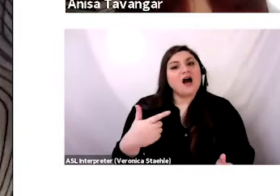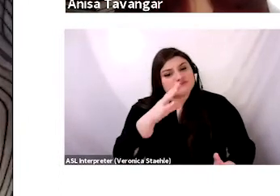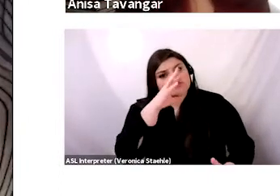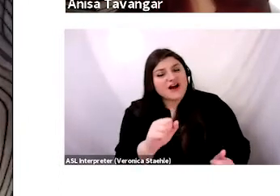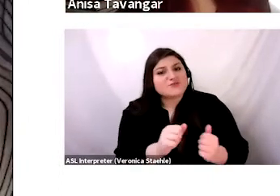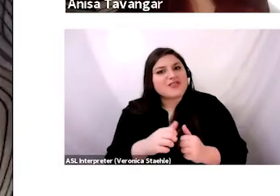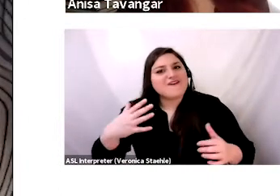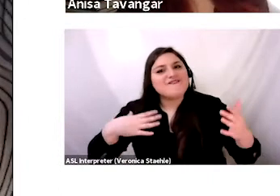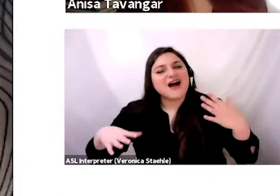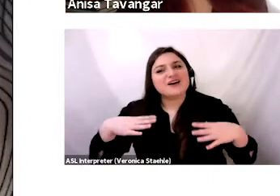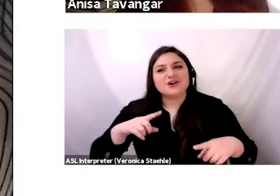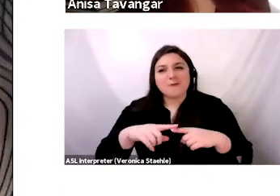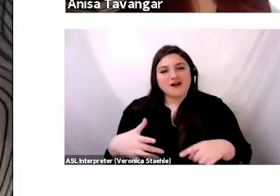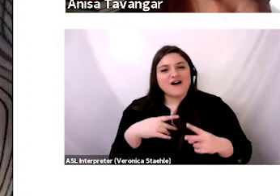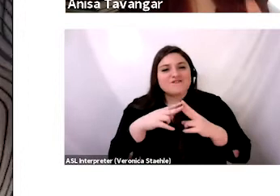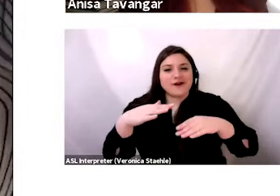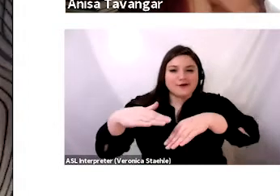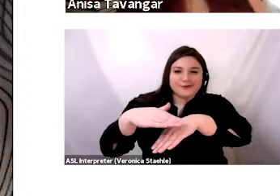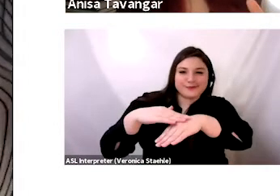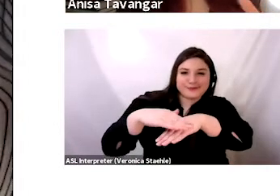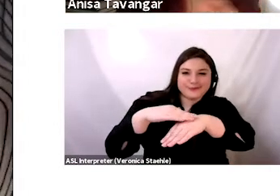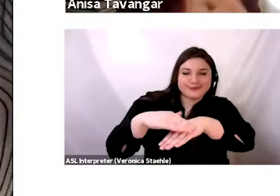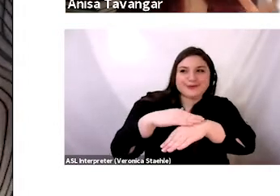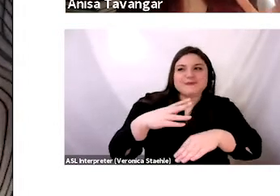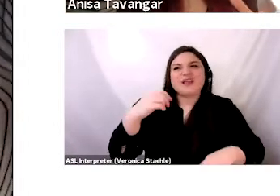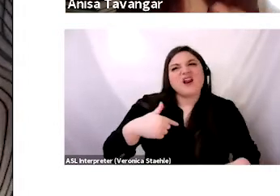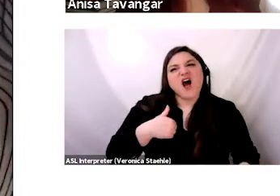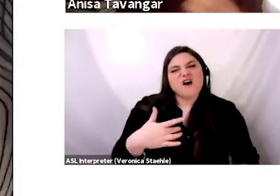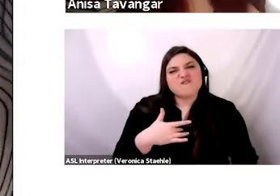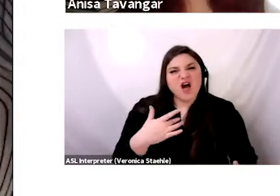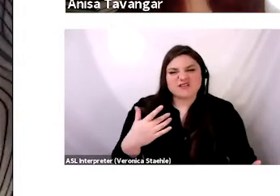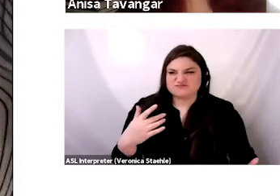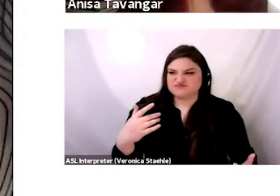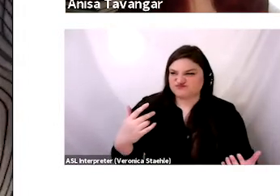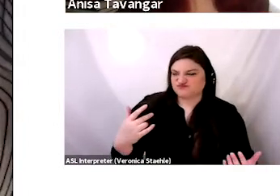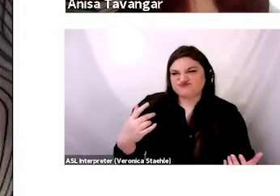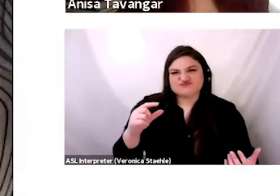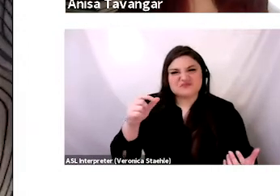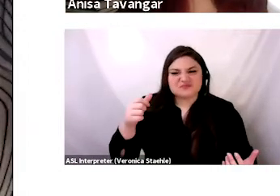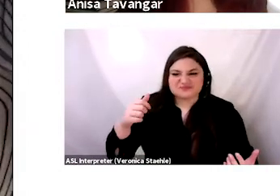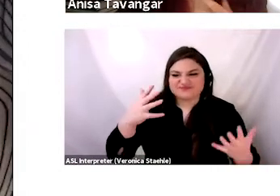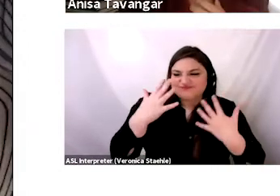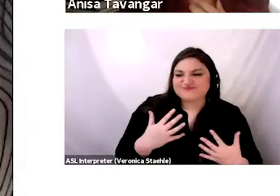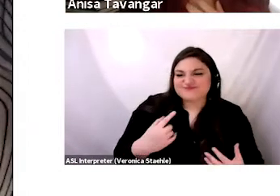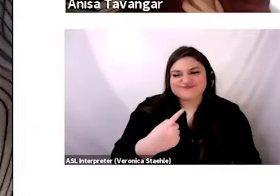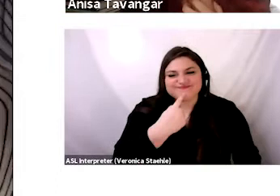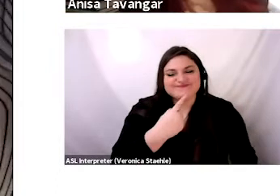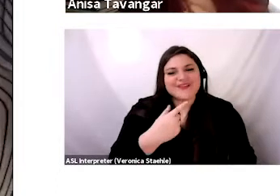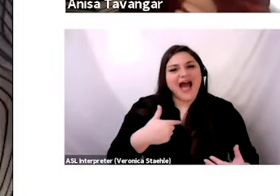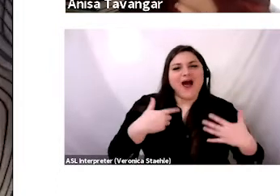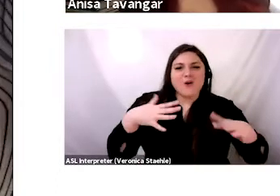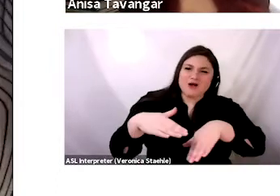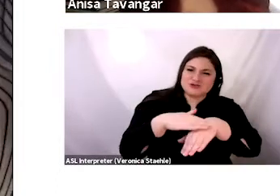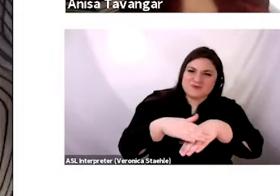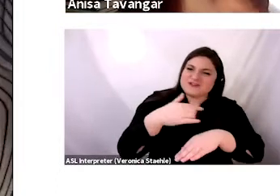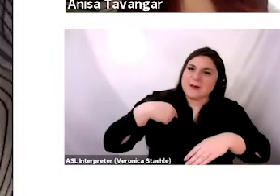topic because it felt so trivial. It felt like it was something that only existed on this material plane, when of course we know, you know, our soul needs